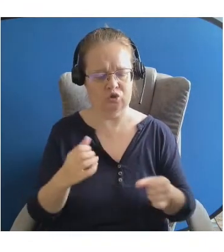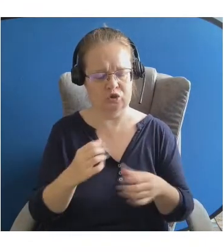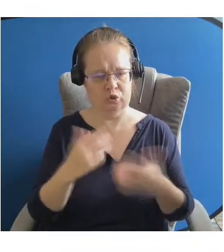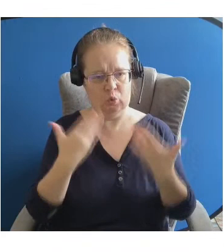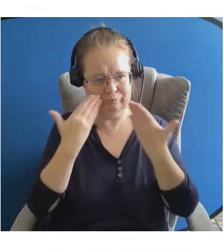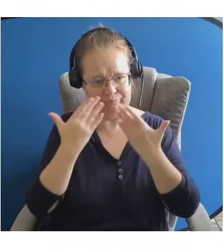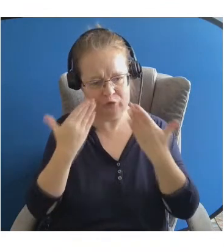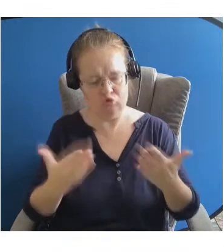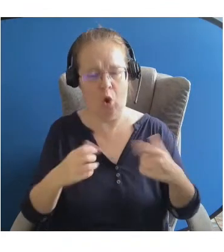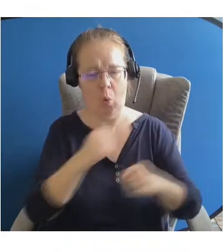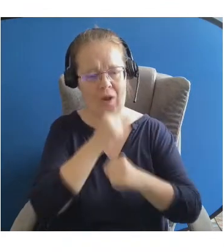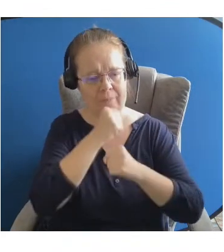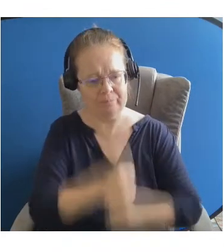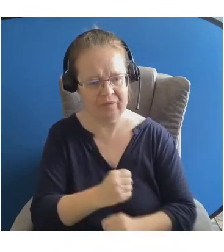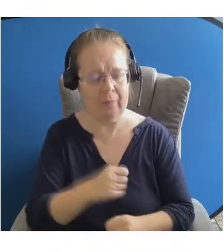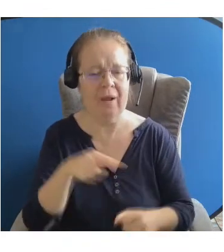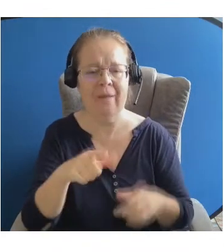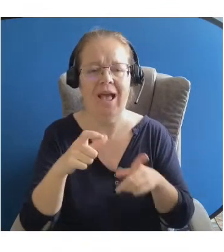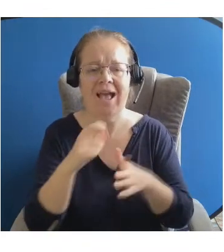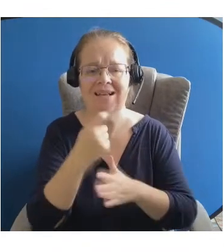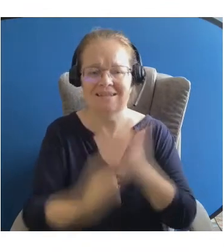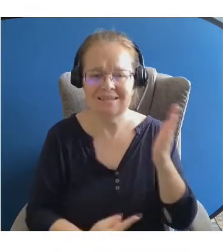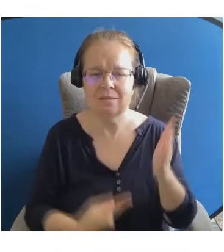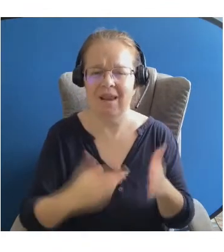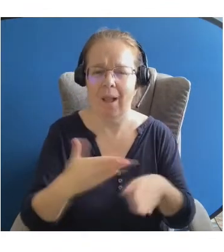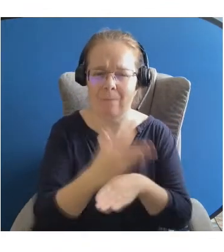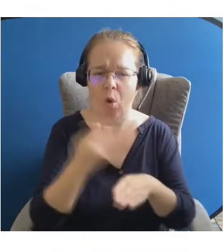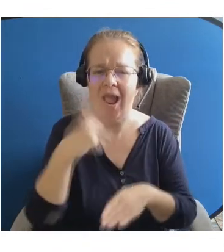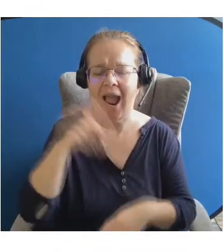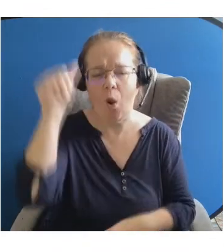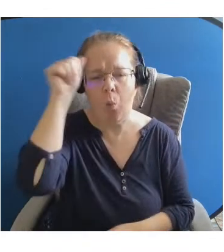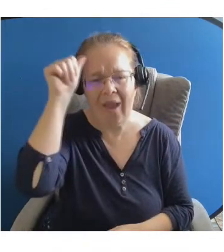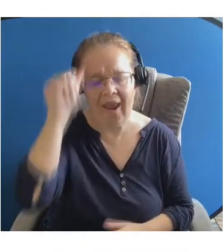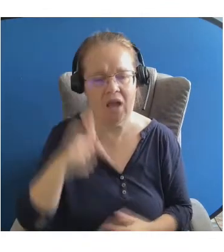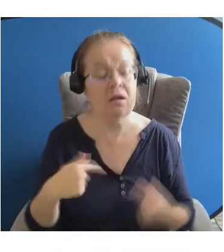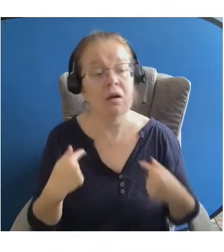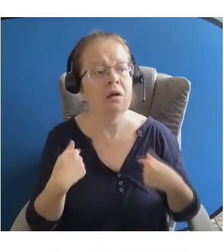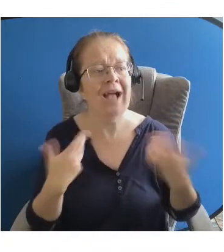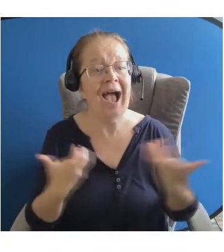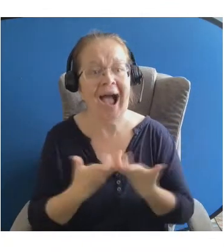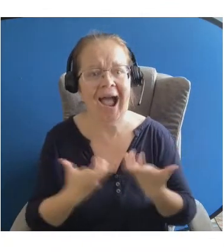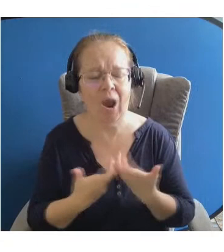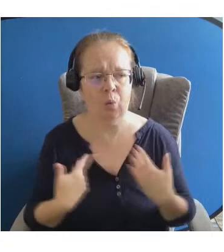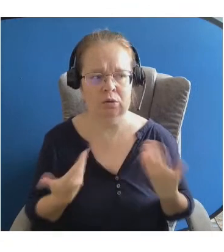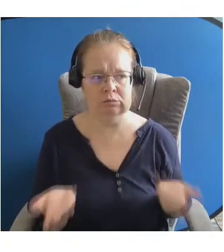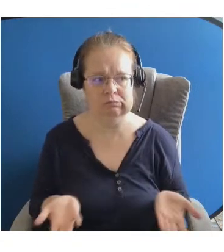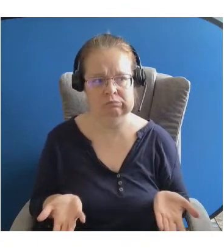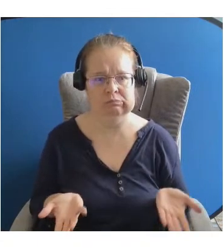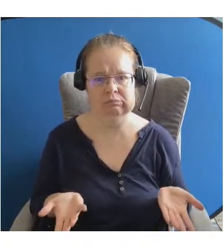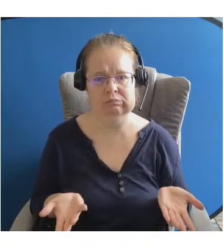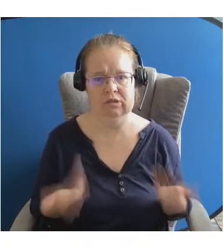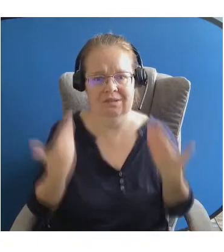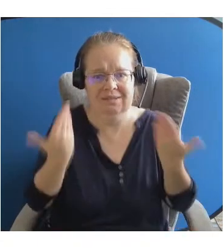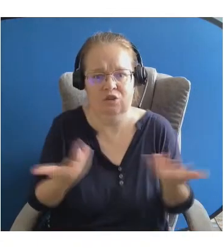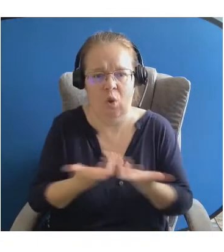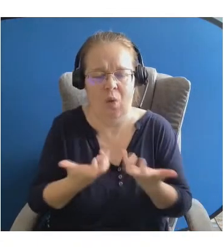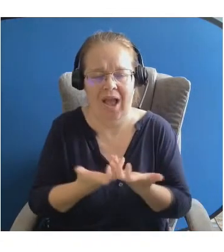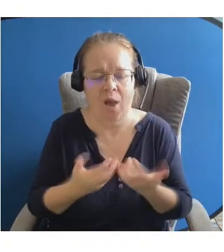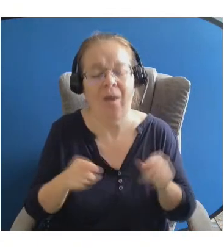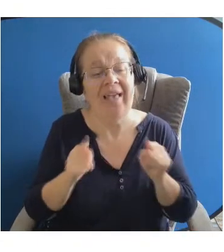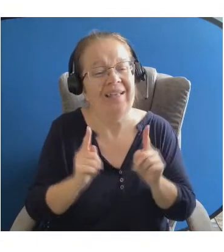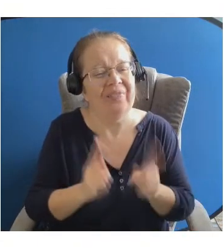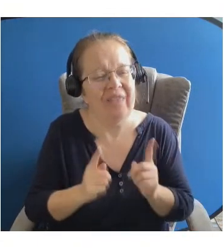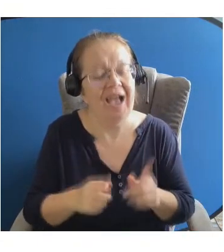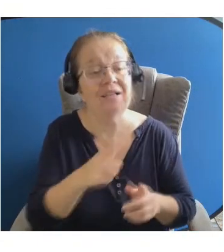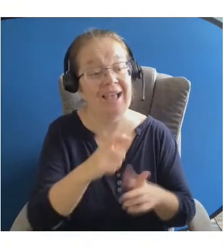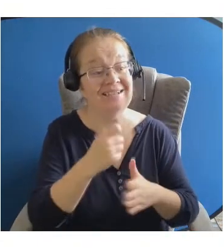disability employment and disability awareness, but we didn't know how. And that, I think, is where